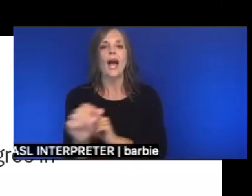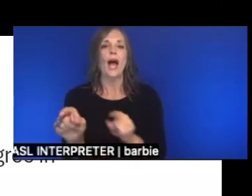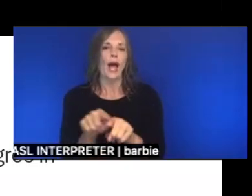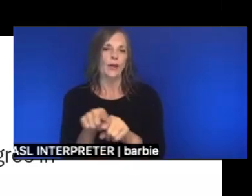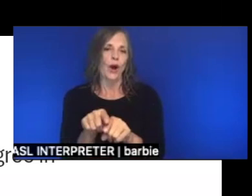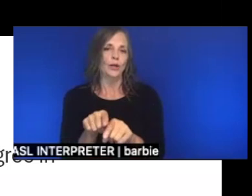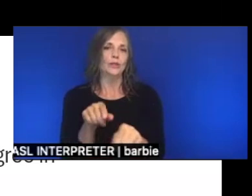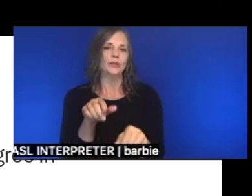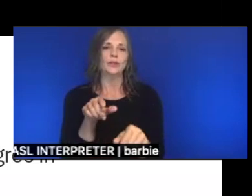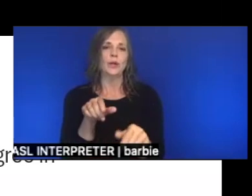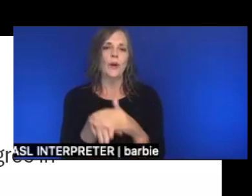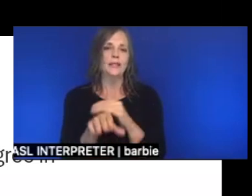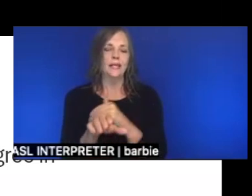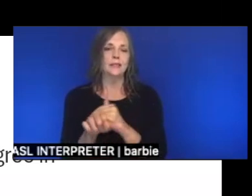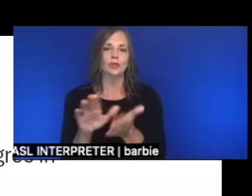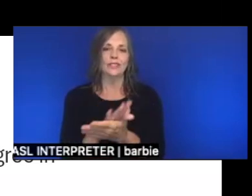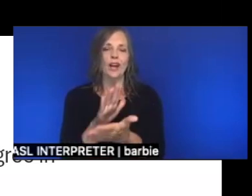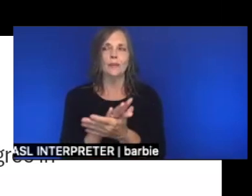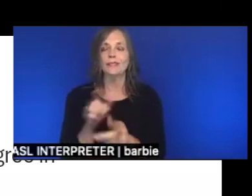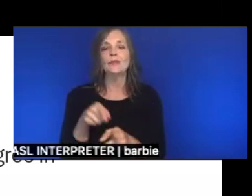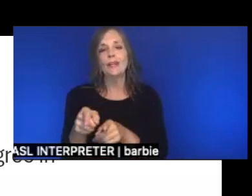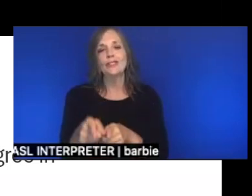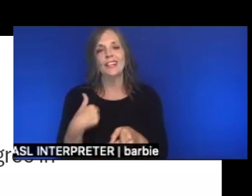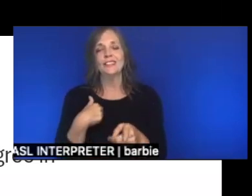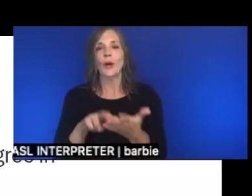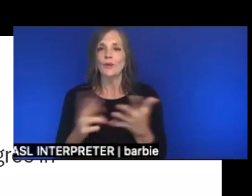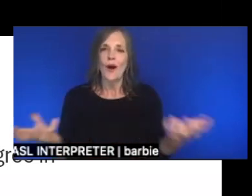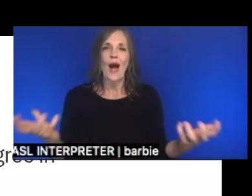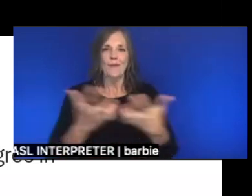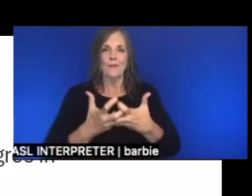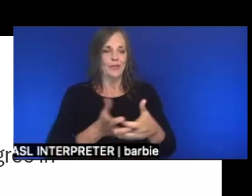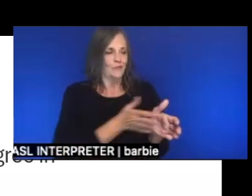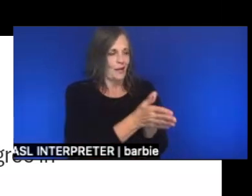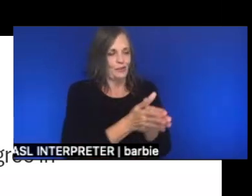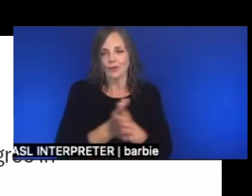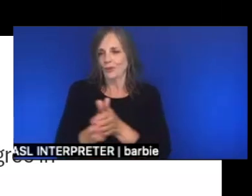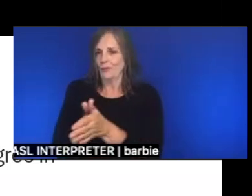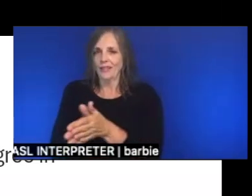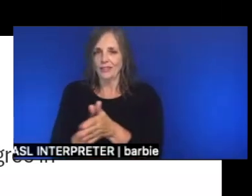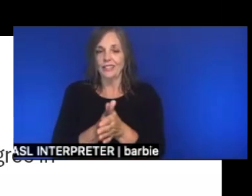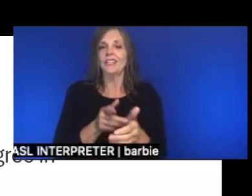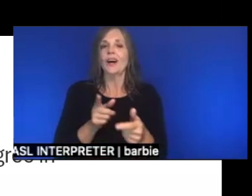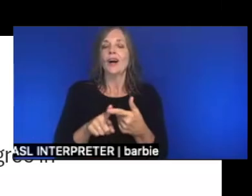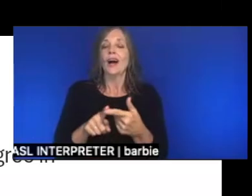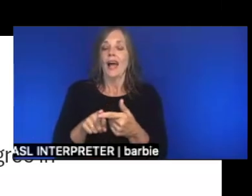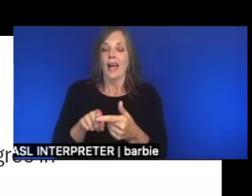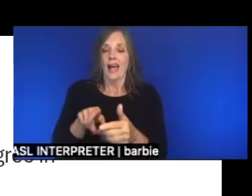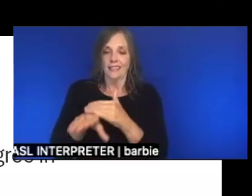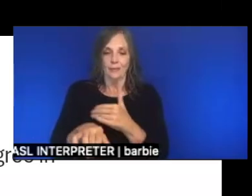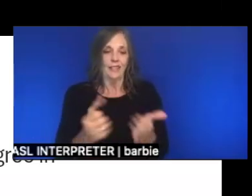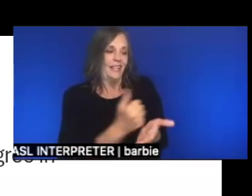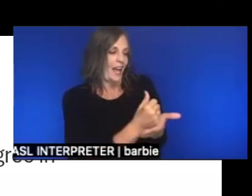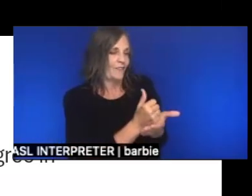specialist. And last but not least, I merge my two passions, which is on the one hand side accessibility, and on the other hand side video games.